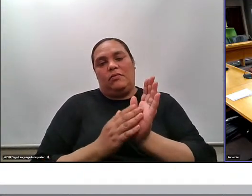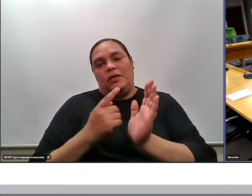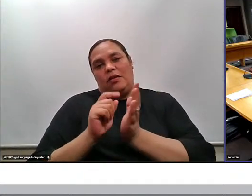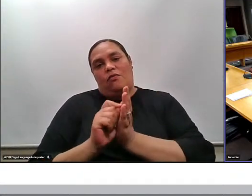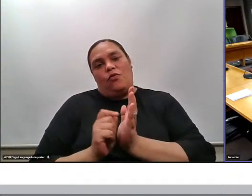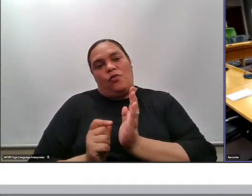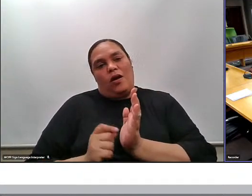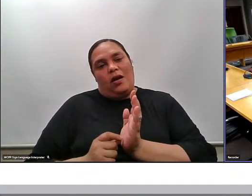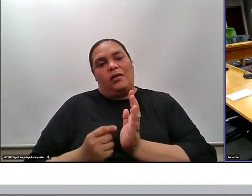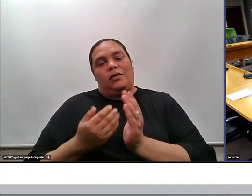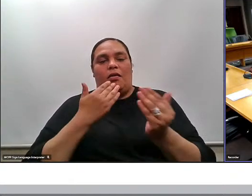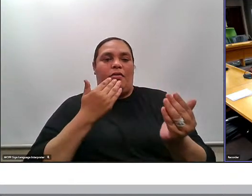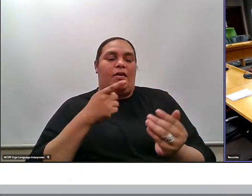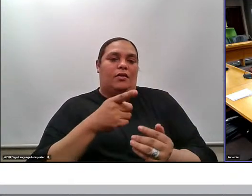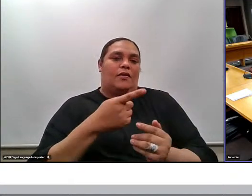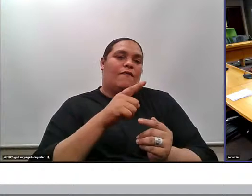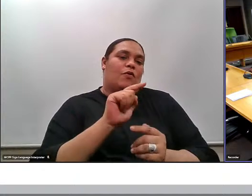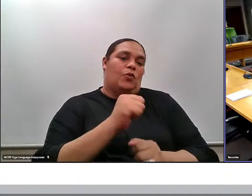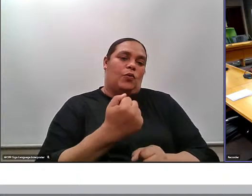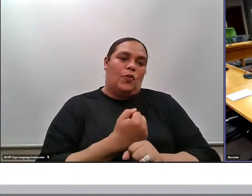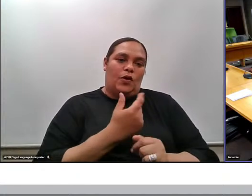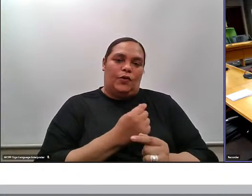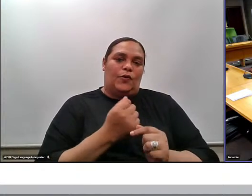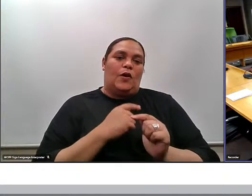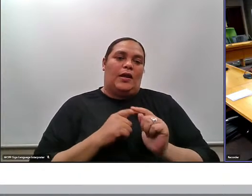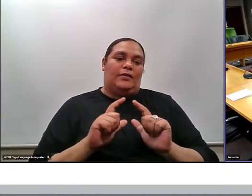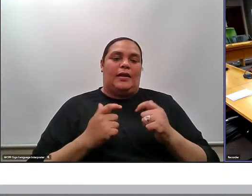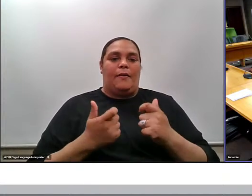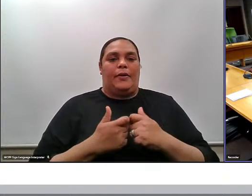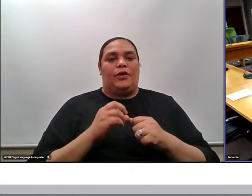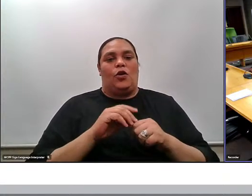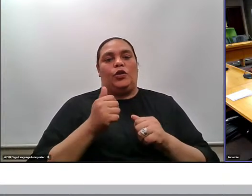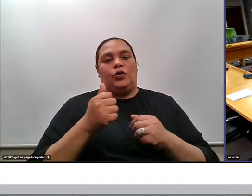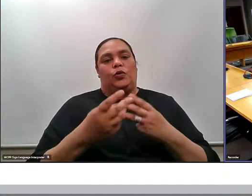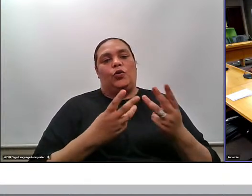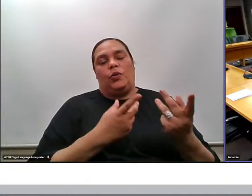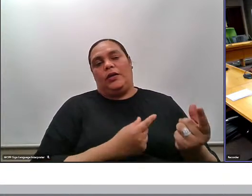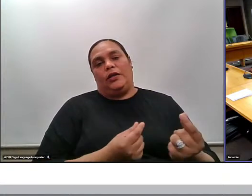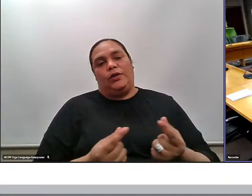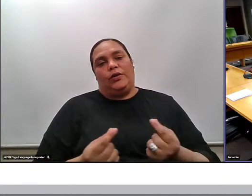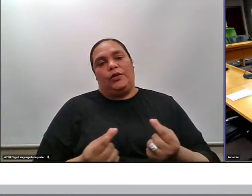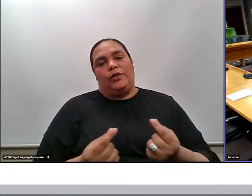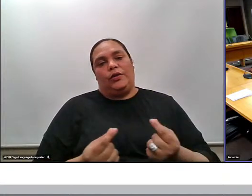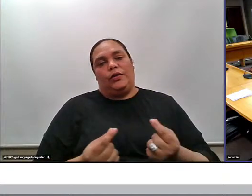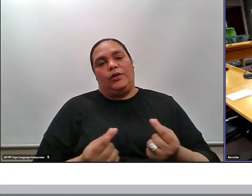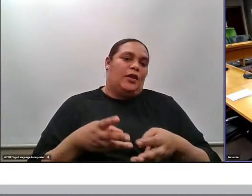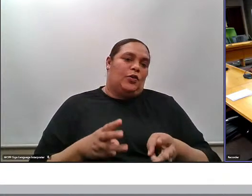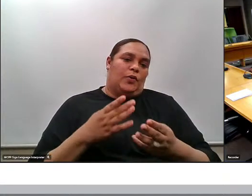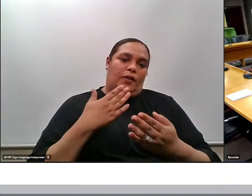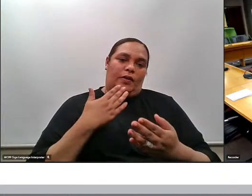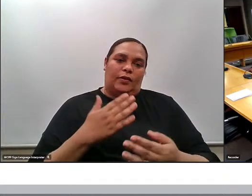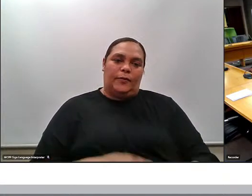write and thank you him as a committee on the great work he has done in that regard.